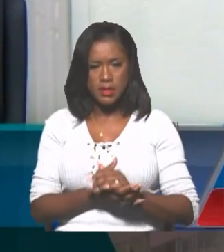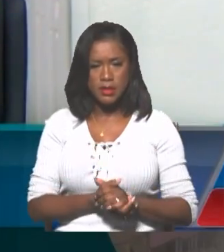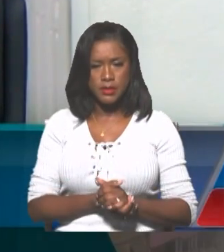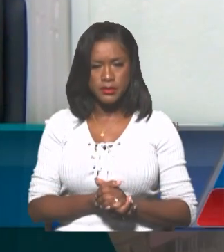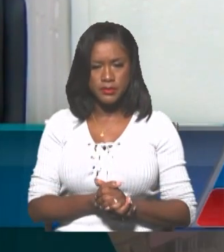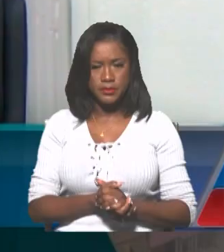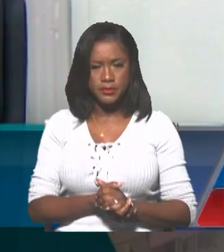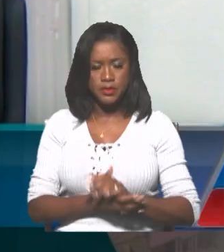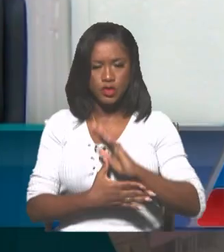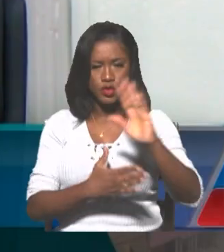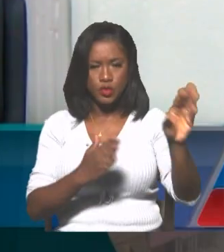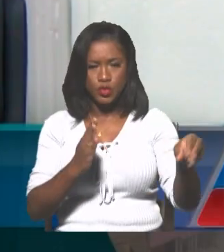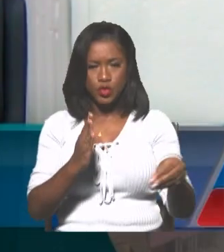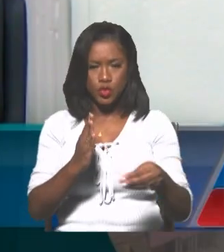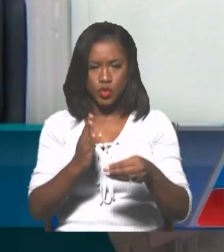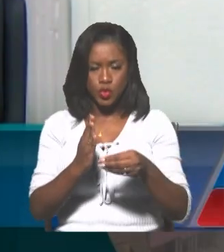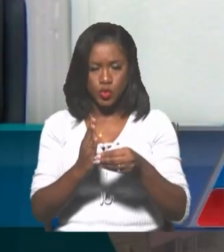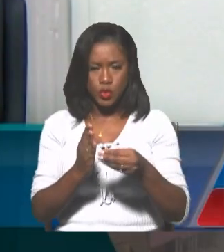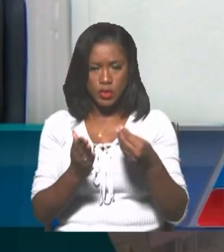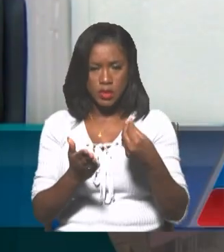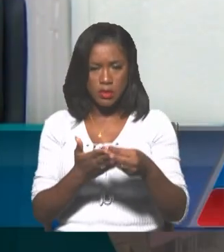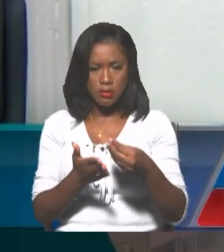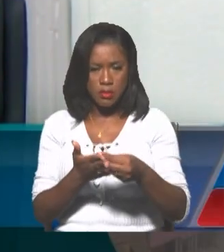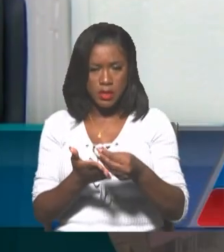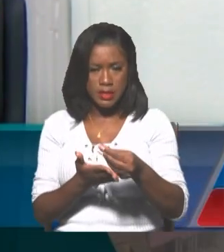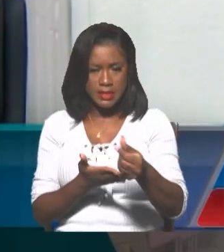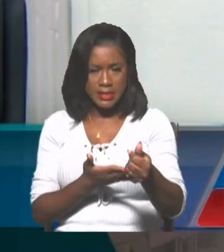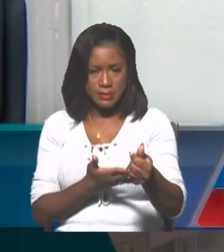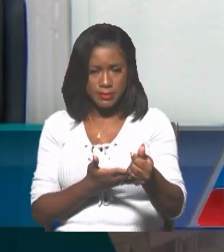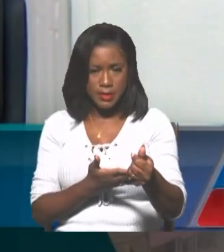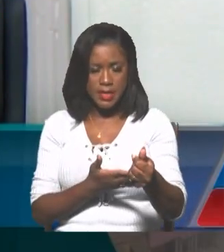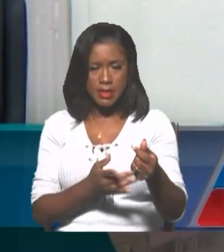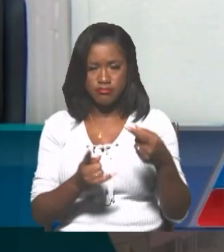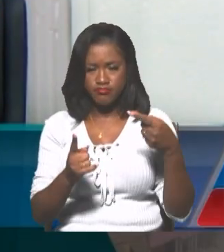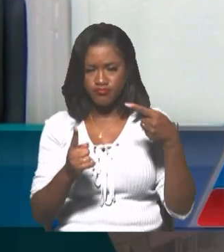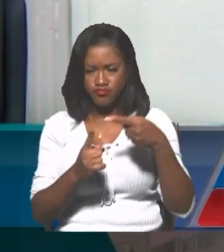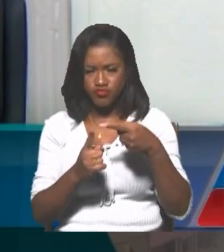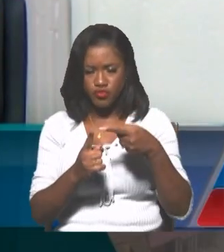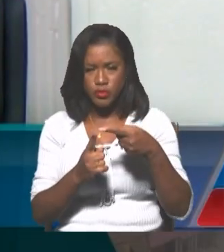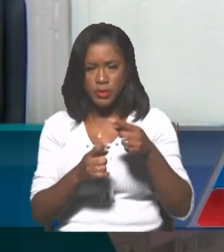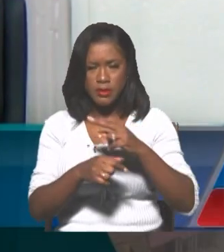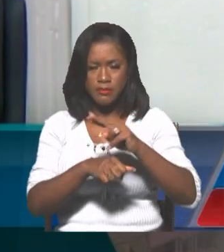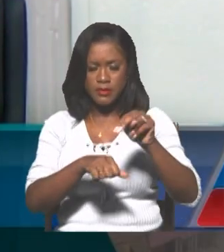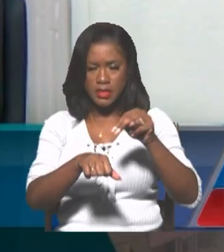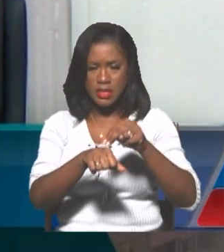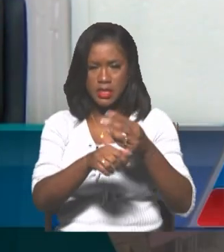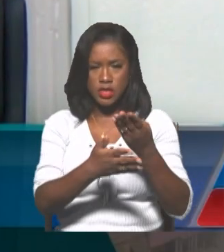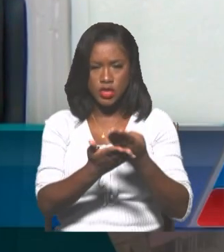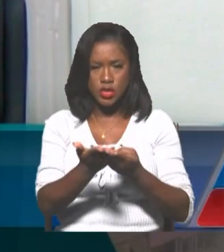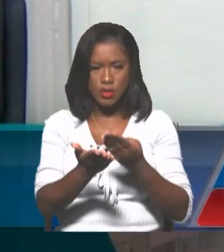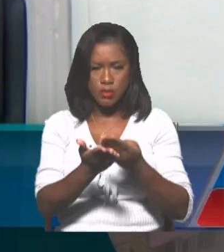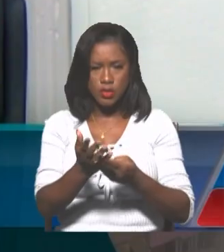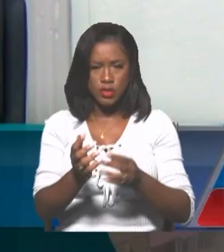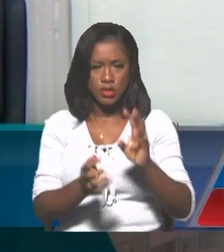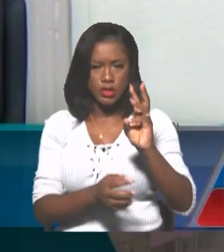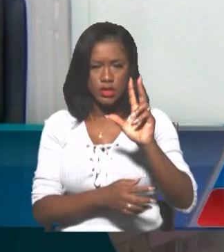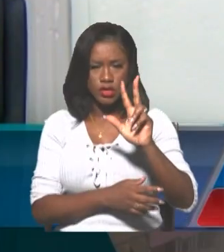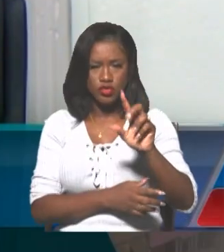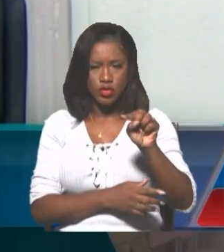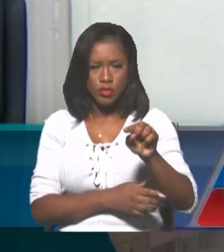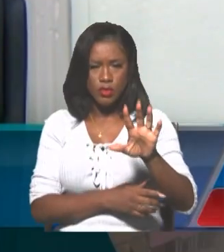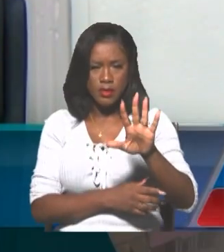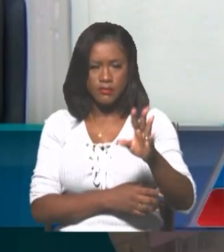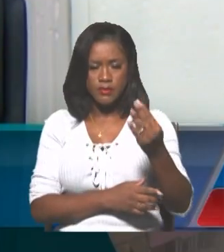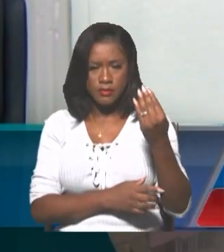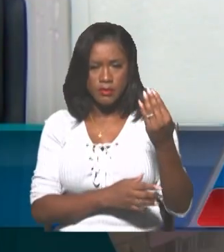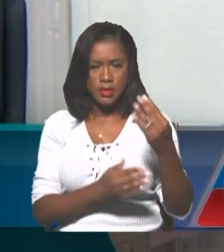The total estimates of expenditure are predicated on projected national budget of $63.5